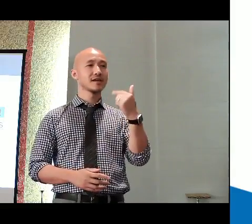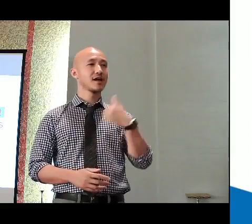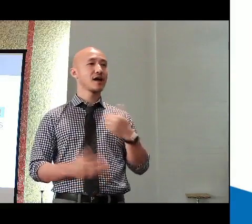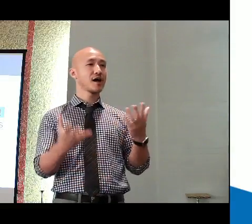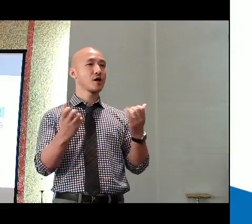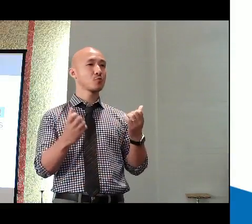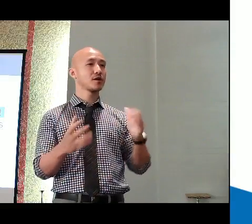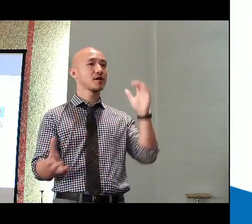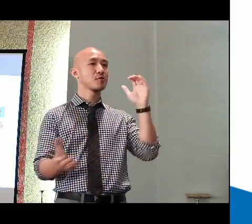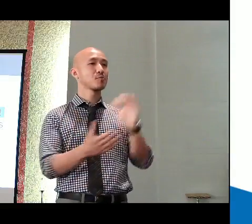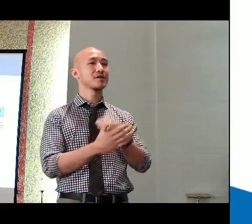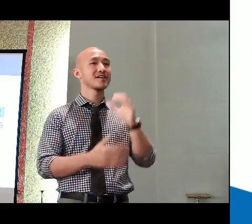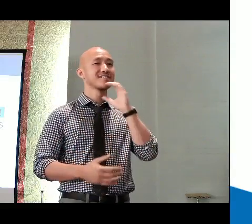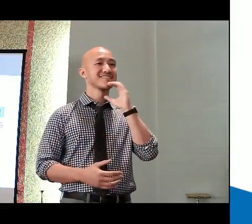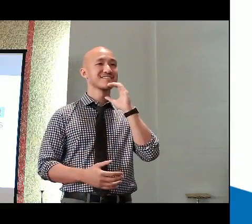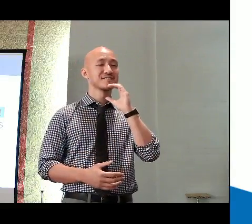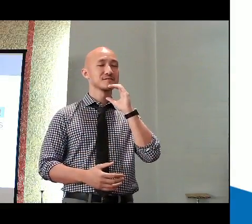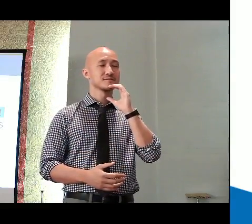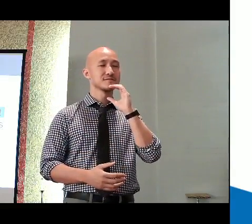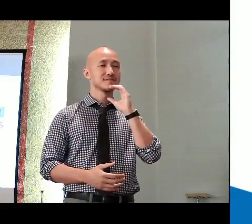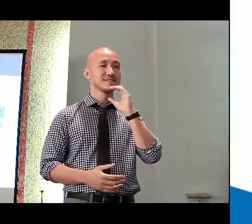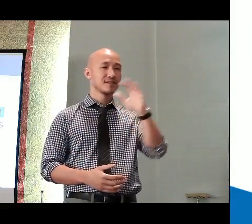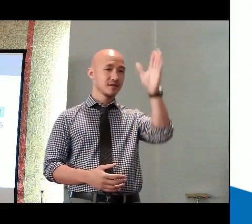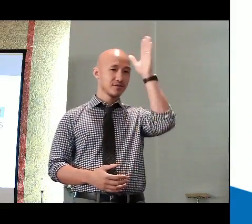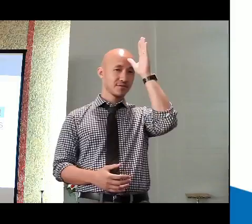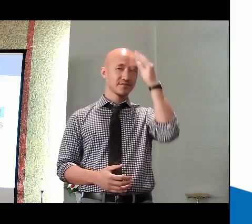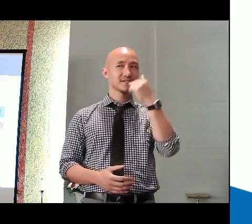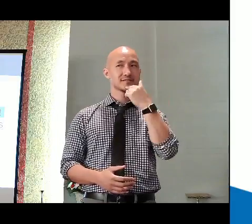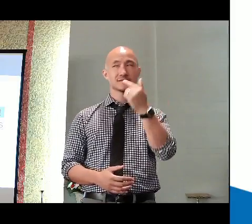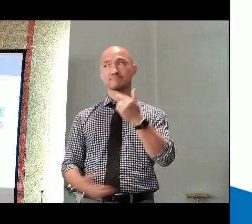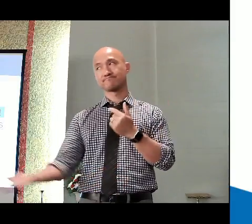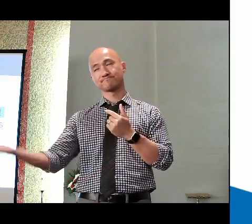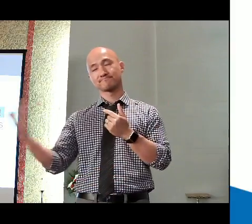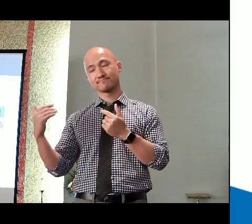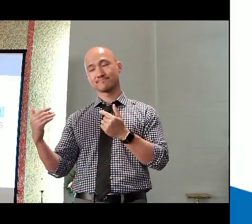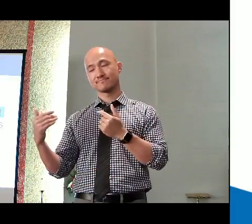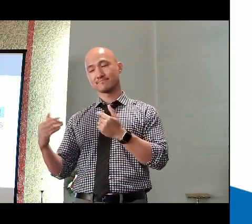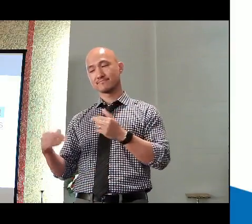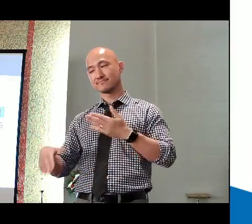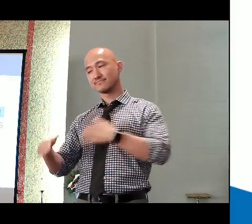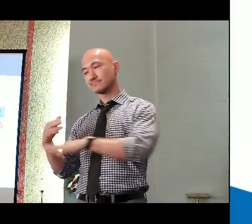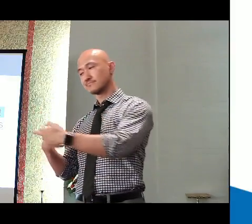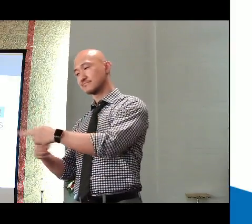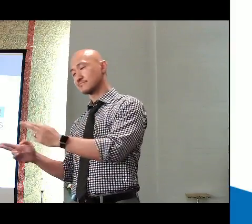daughter, he took me to the side, says, come into this room.